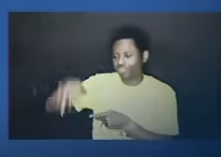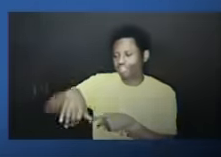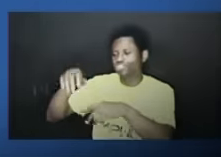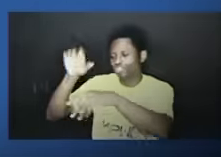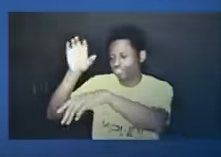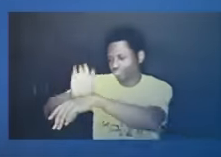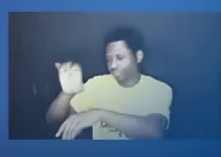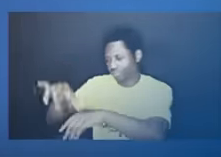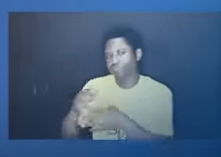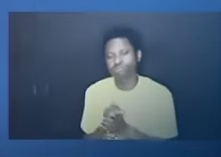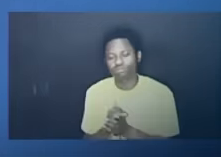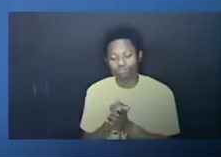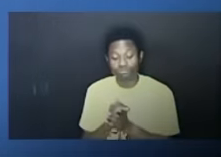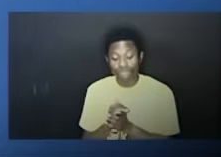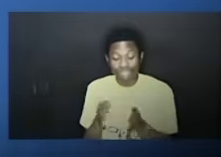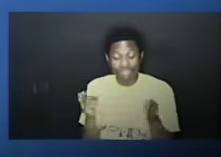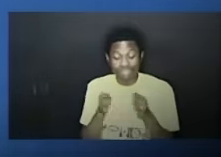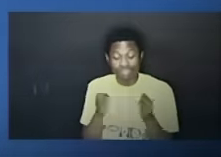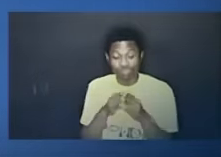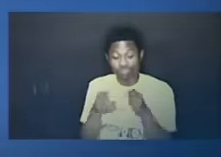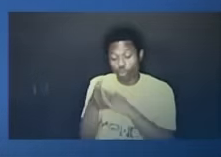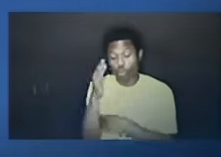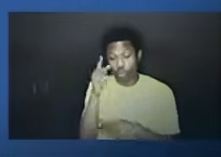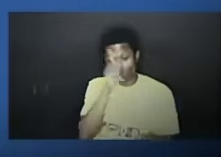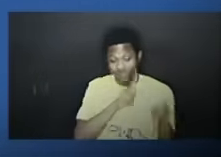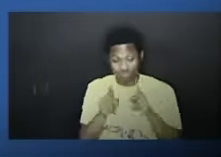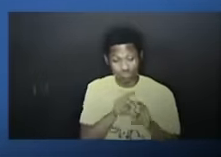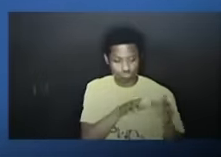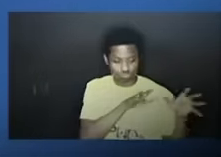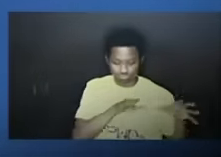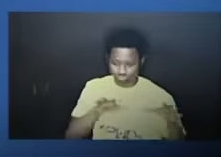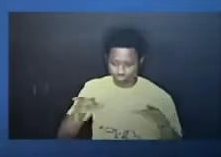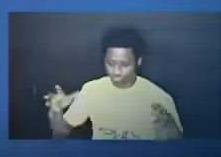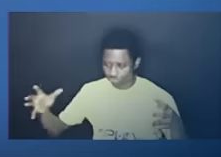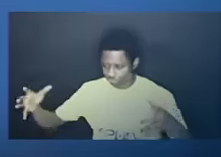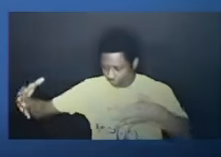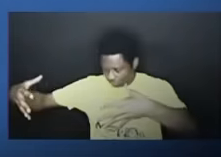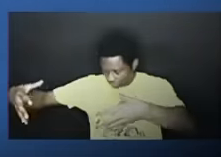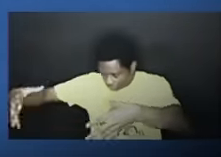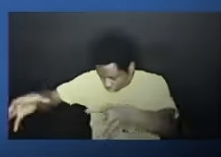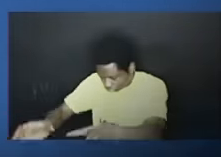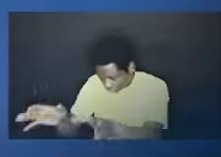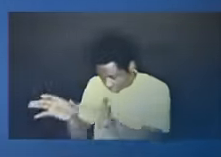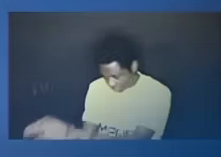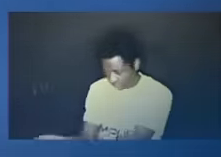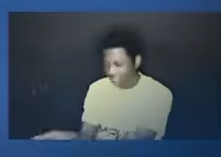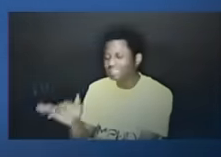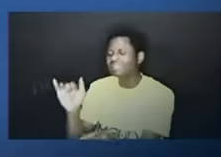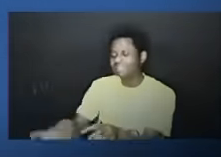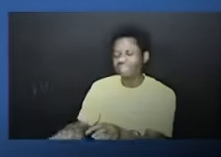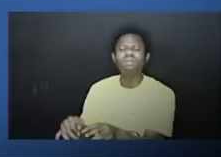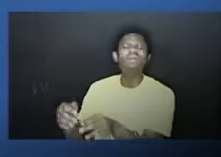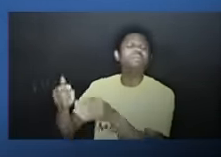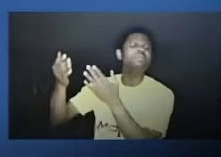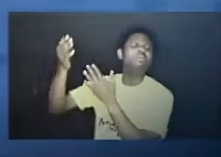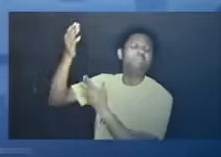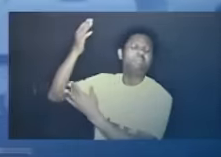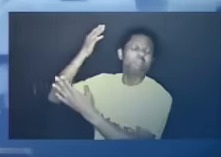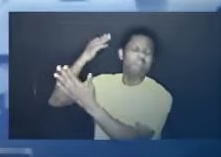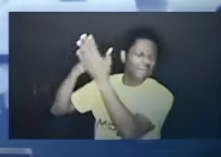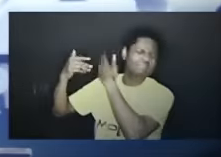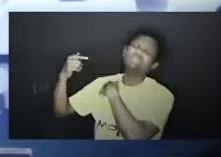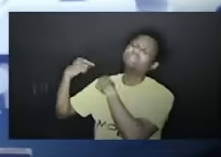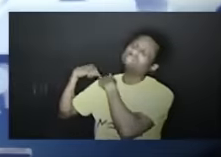God's people, has been many years before our generation.